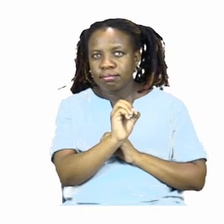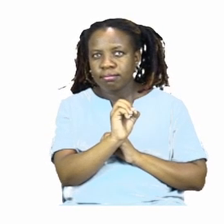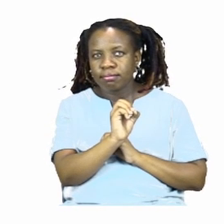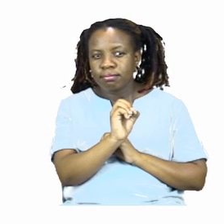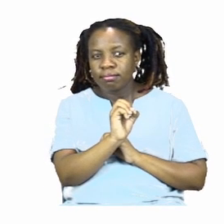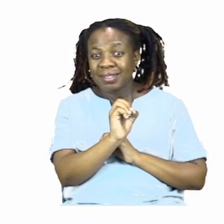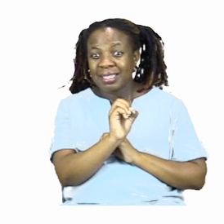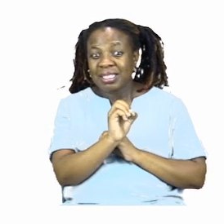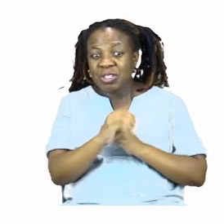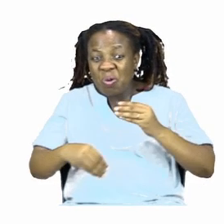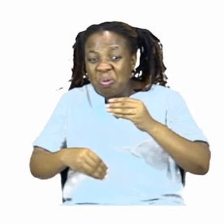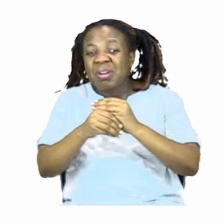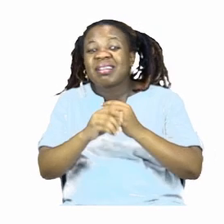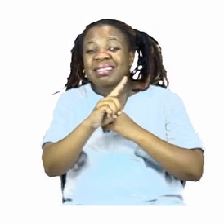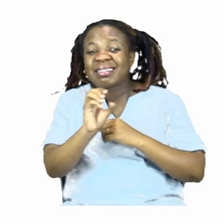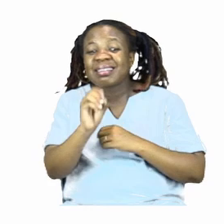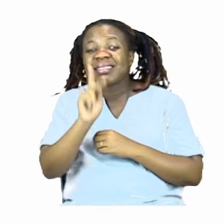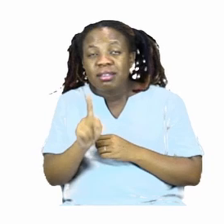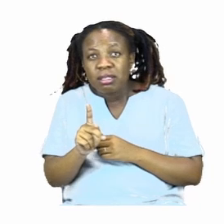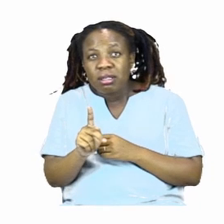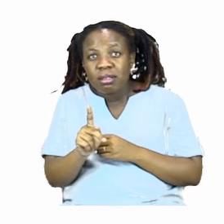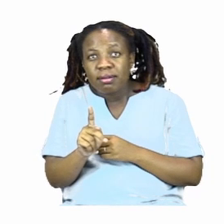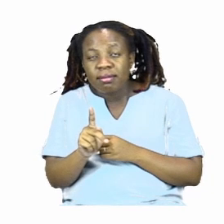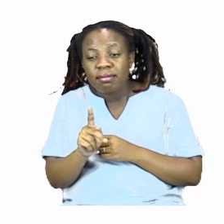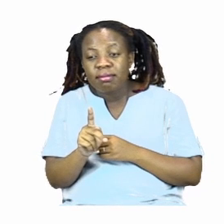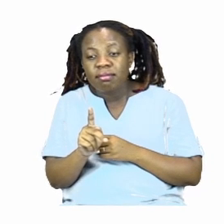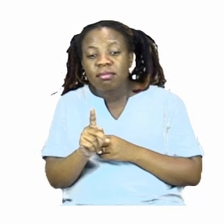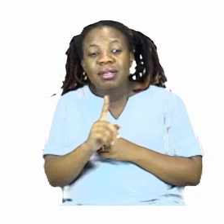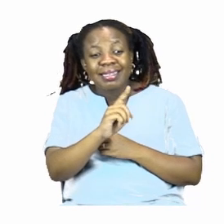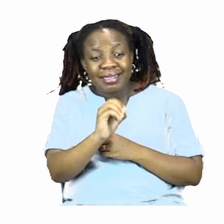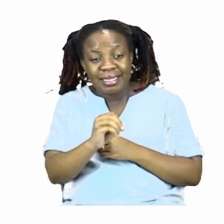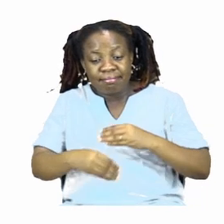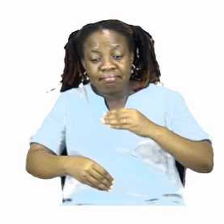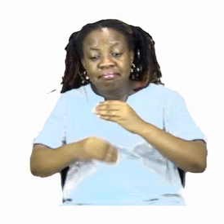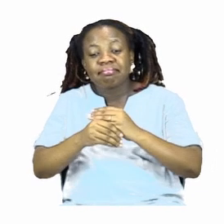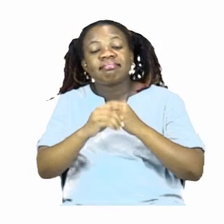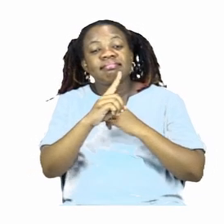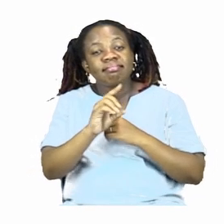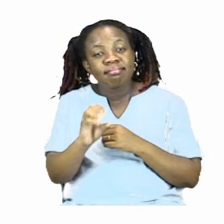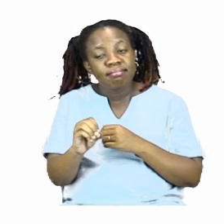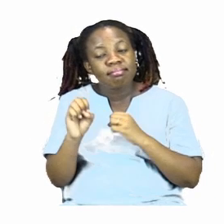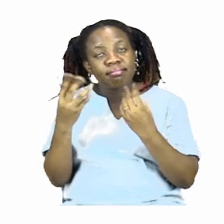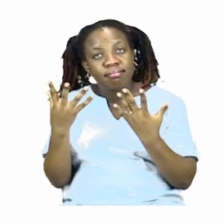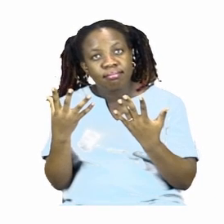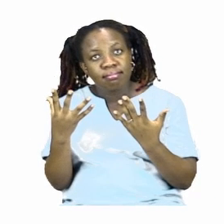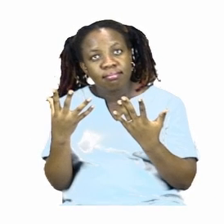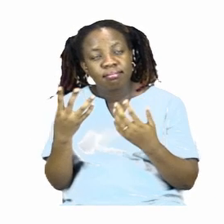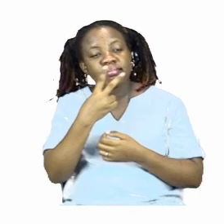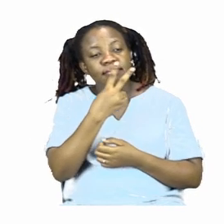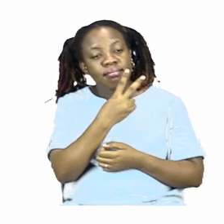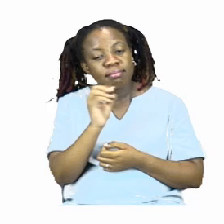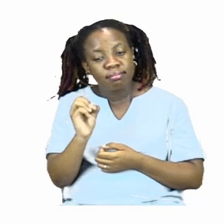you double 10, that means that is 10 plus another 10, then you will